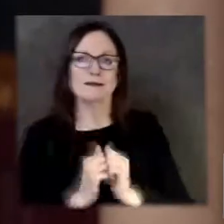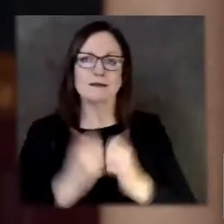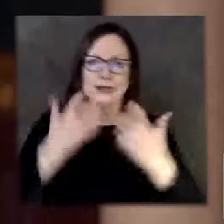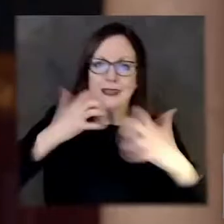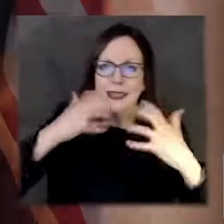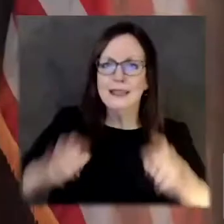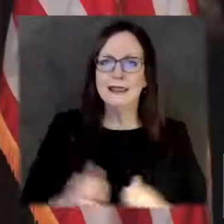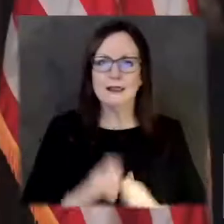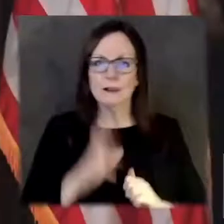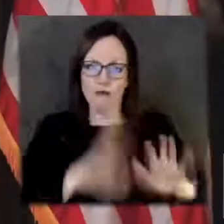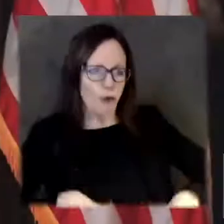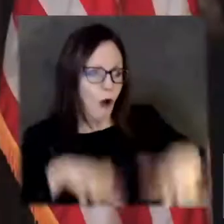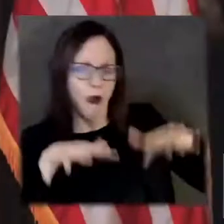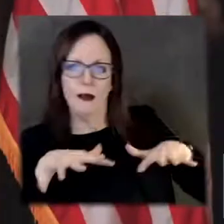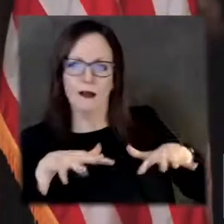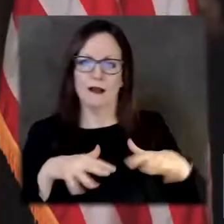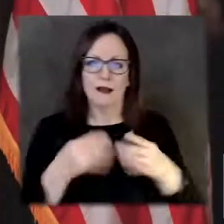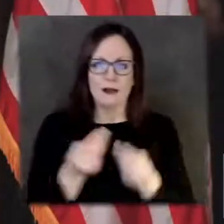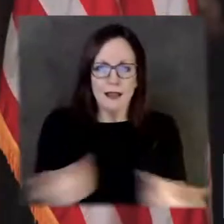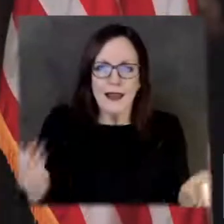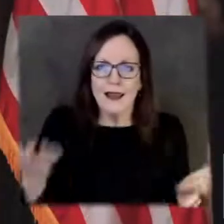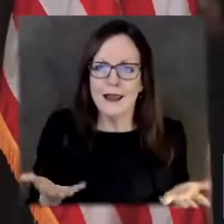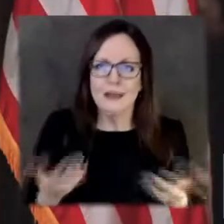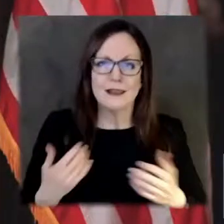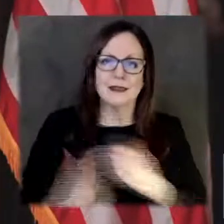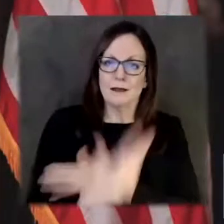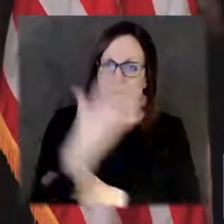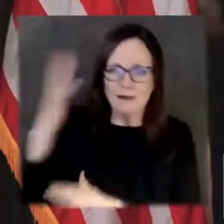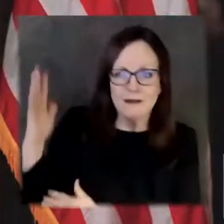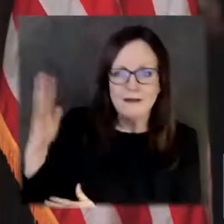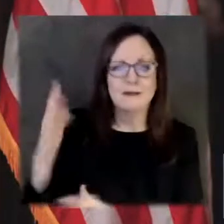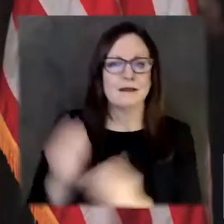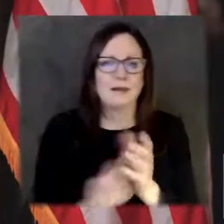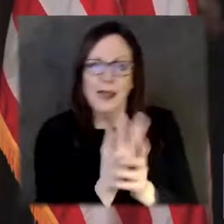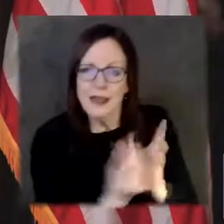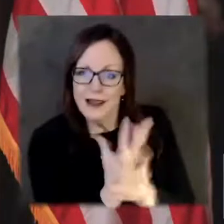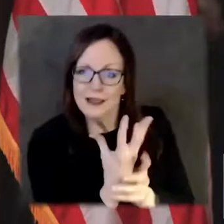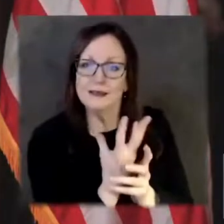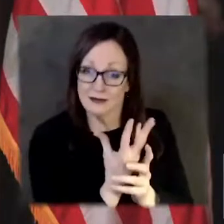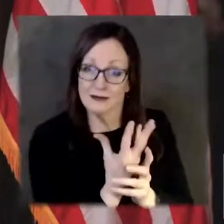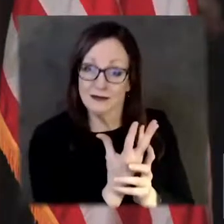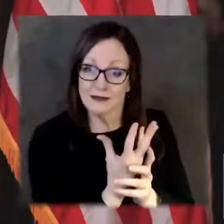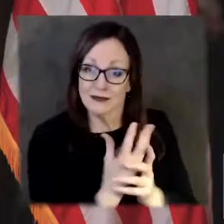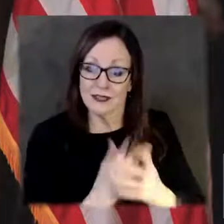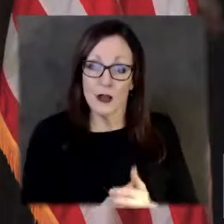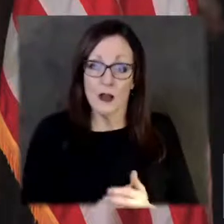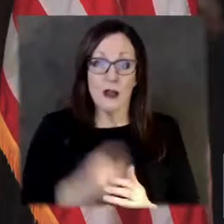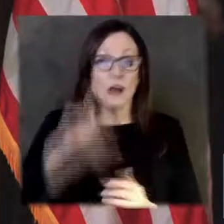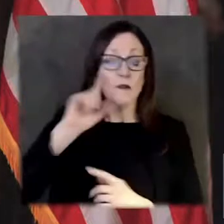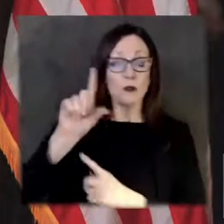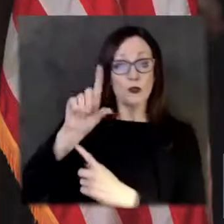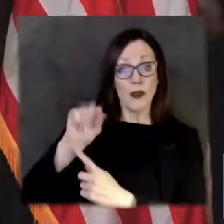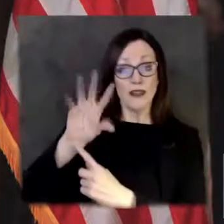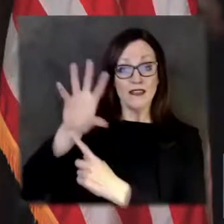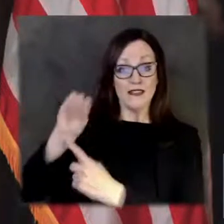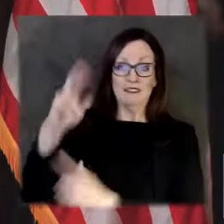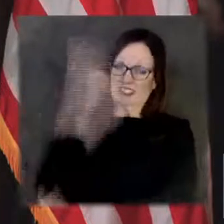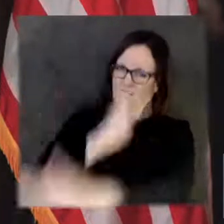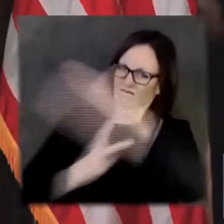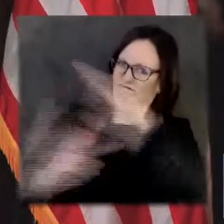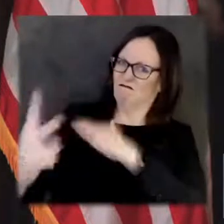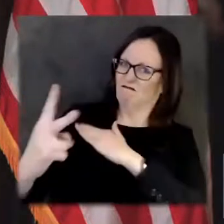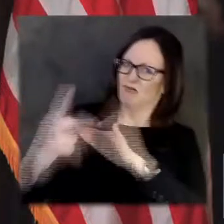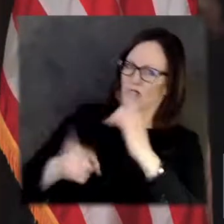100% carbon-free by 2050, and we're going to keep it. Our utility partners have made great strides this